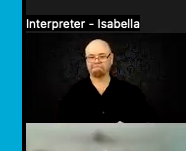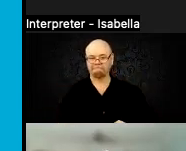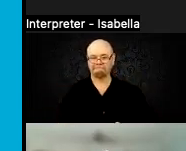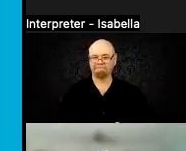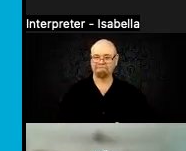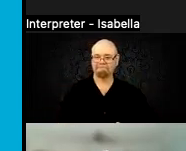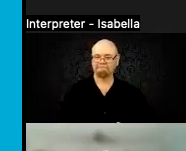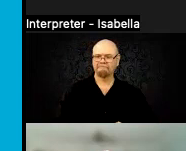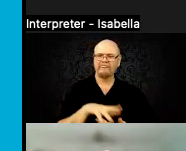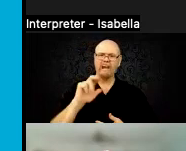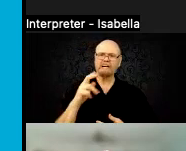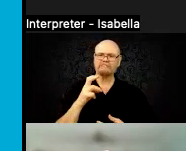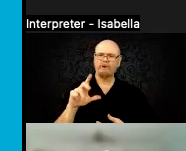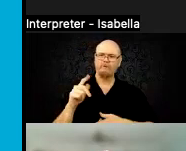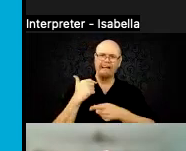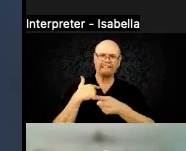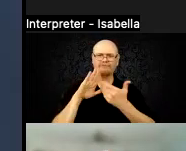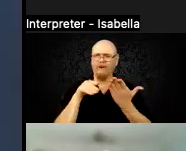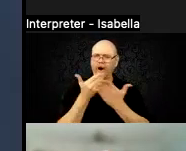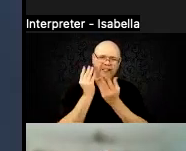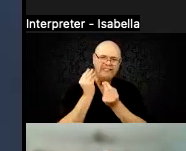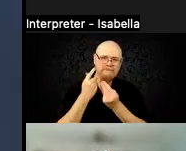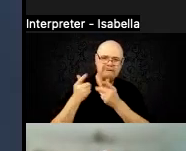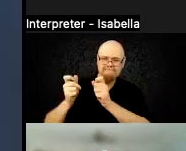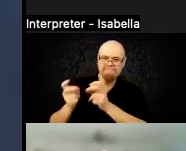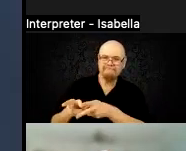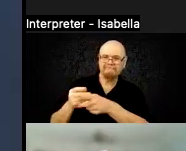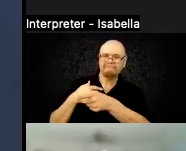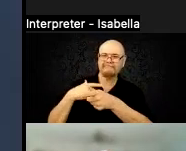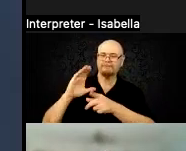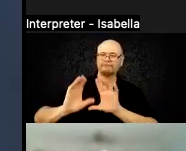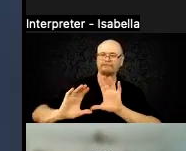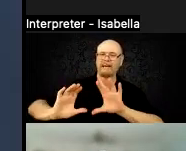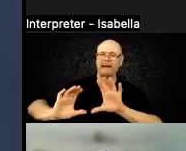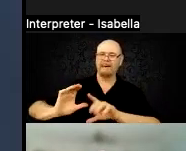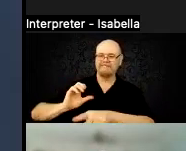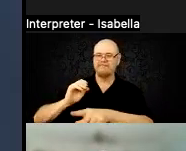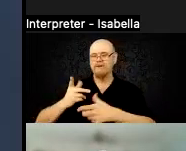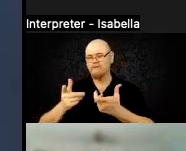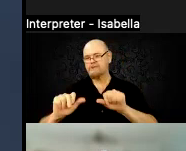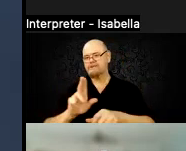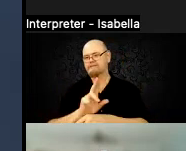And Rachel actually just put all of that information in the chat, so you can access it there as well.